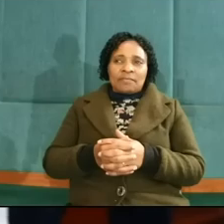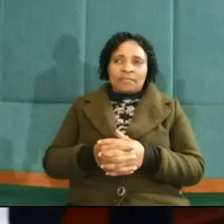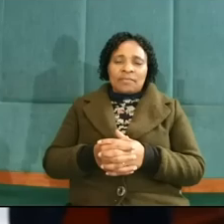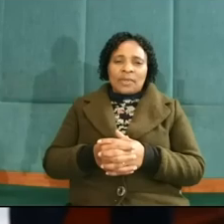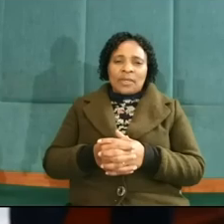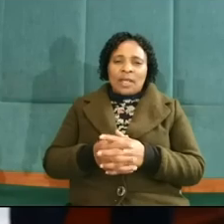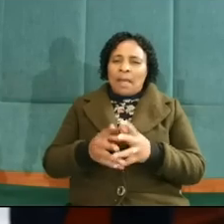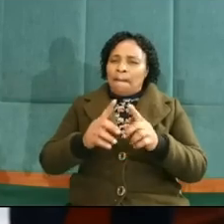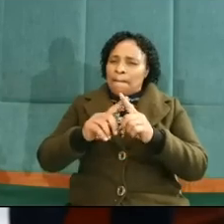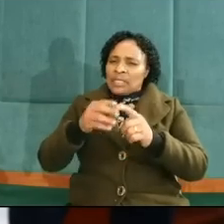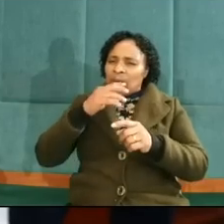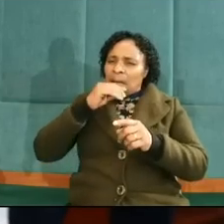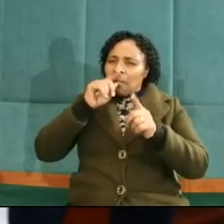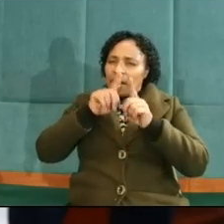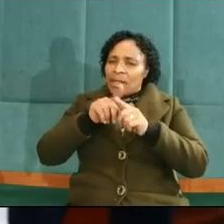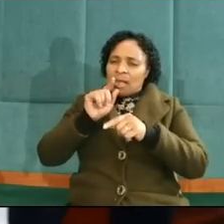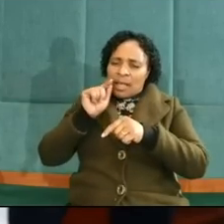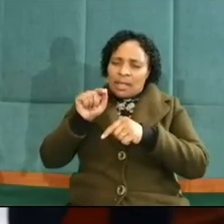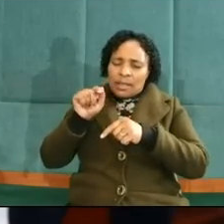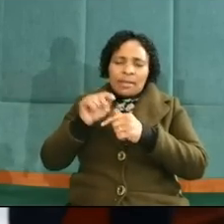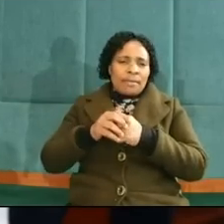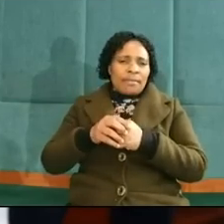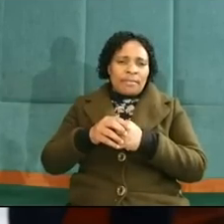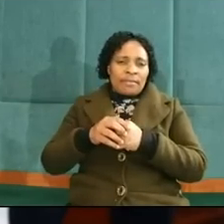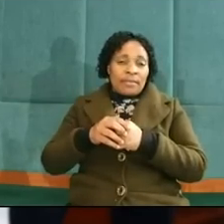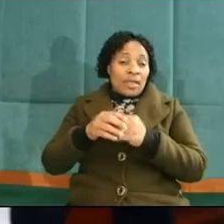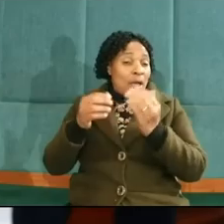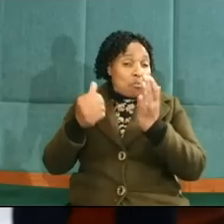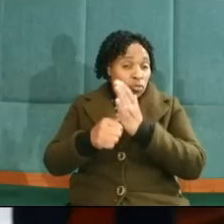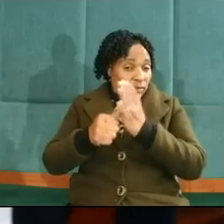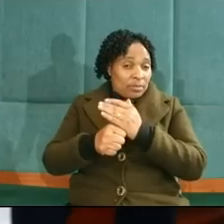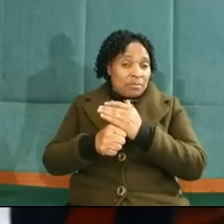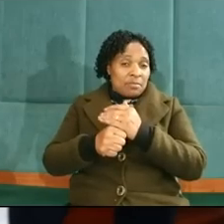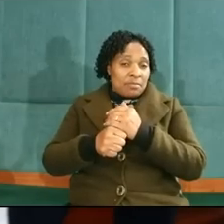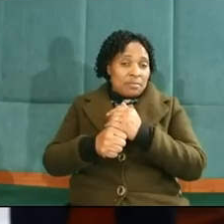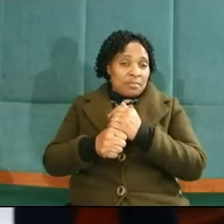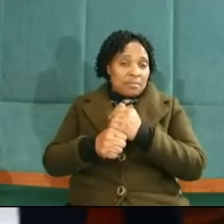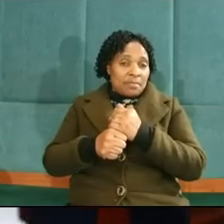But his brother had a problem with him.